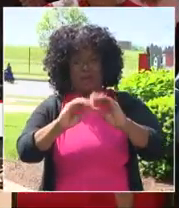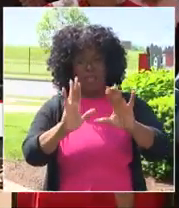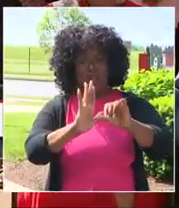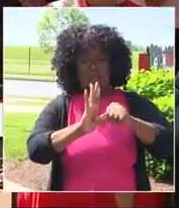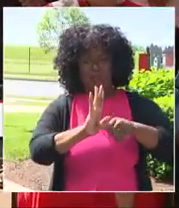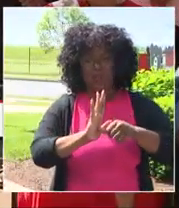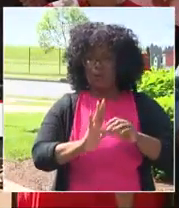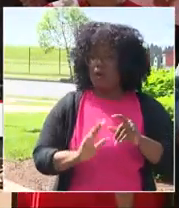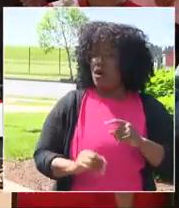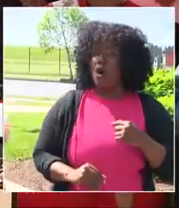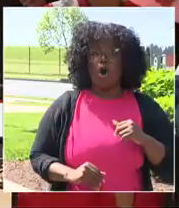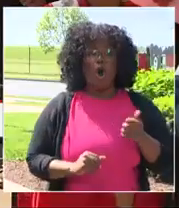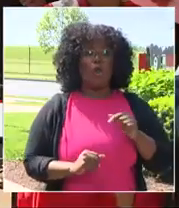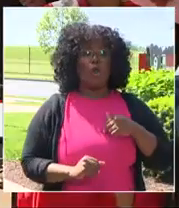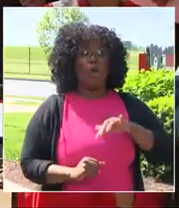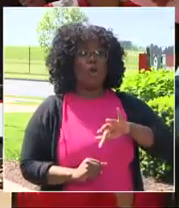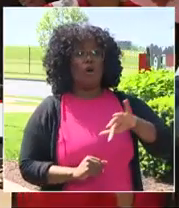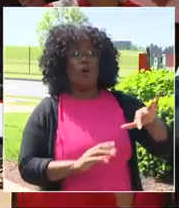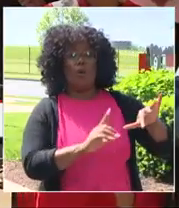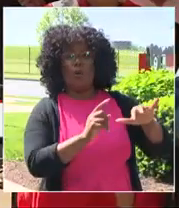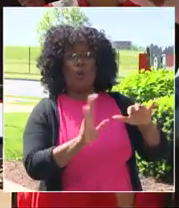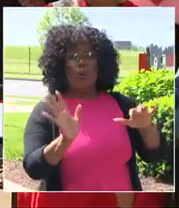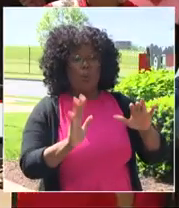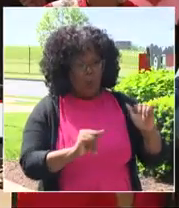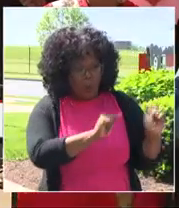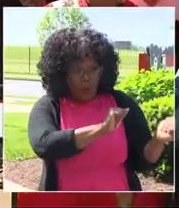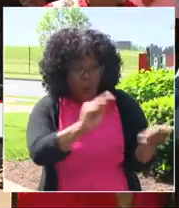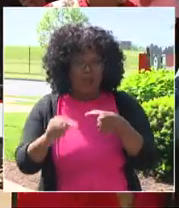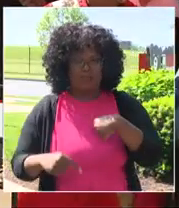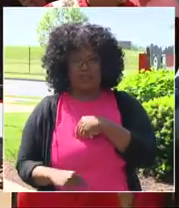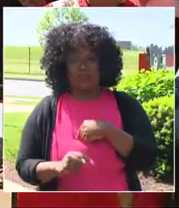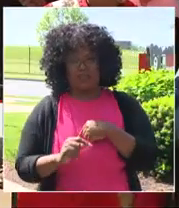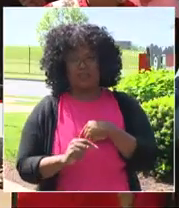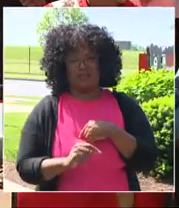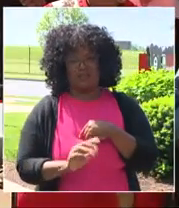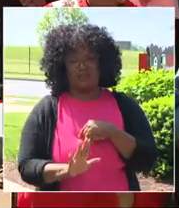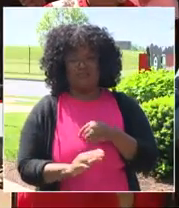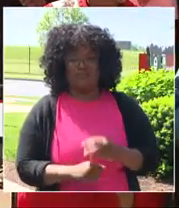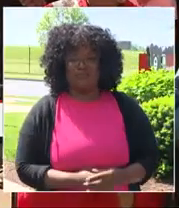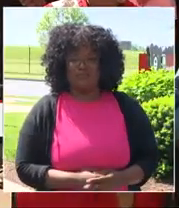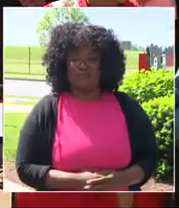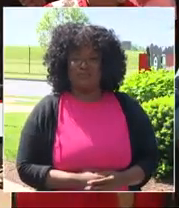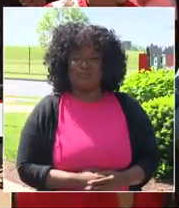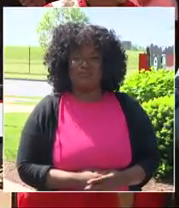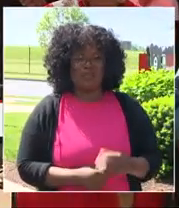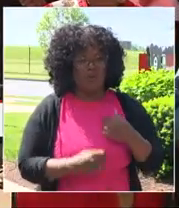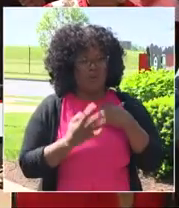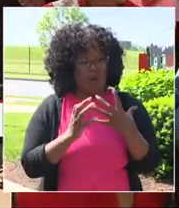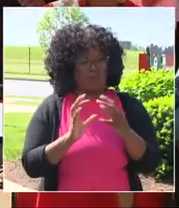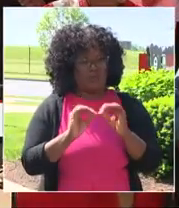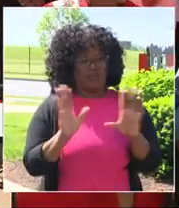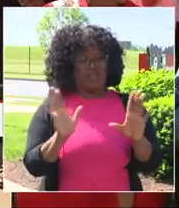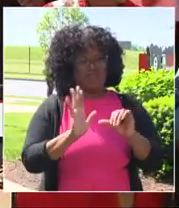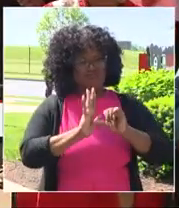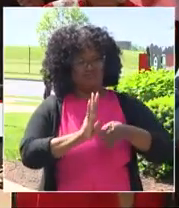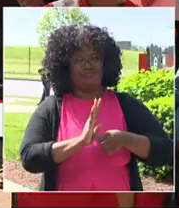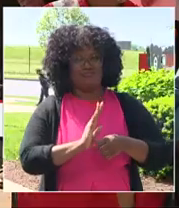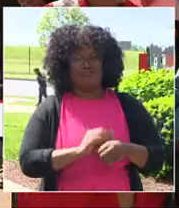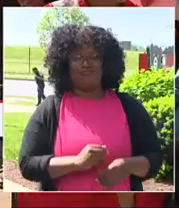others. It's about all of us. So I just really want to reinforce that. And so I'm glad to be able to be here to